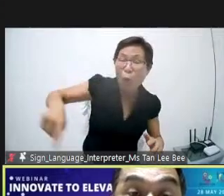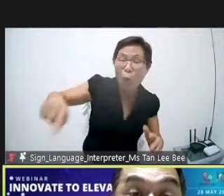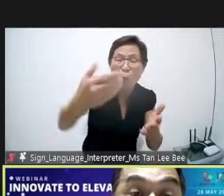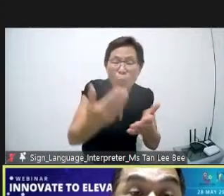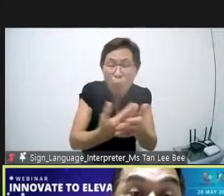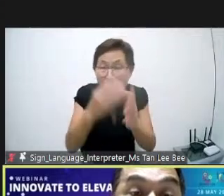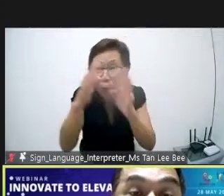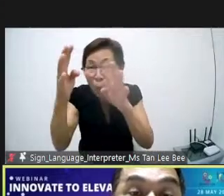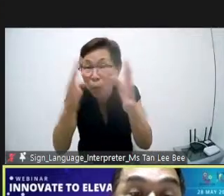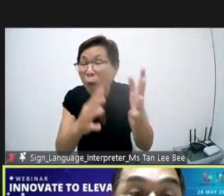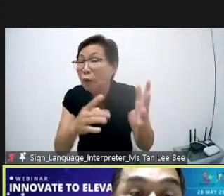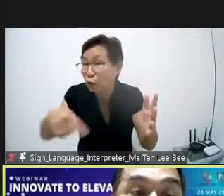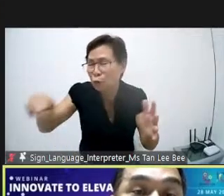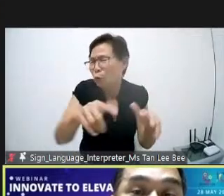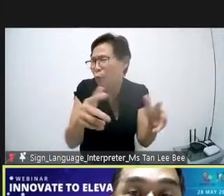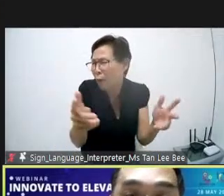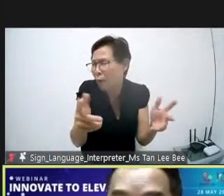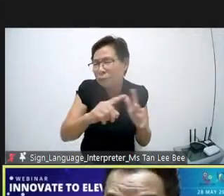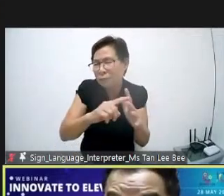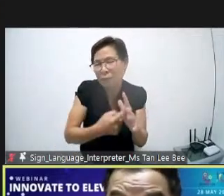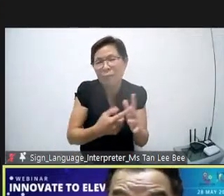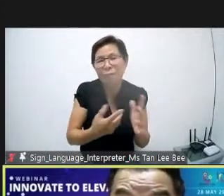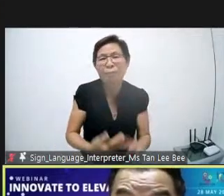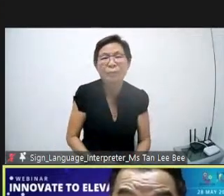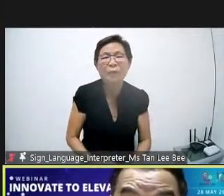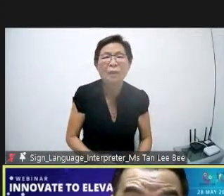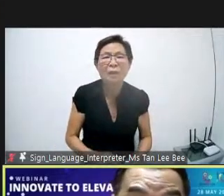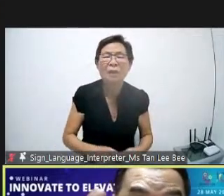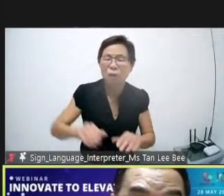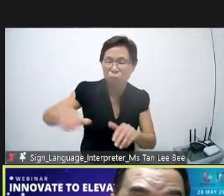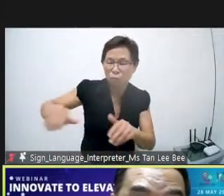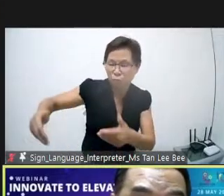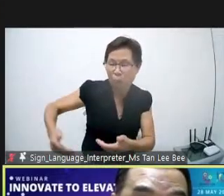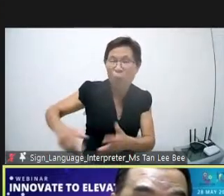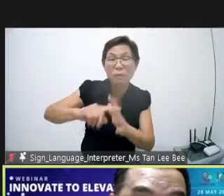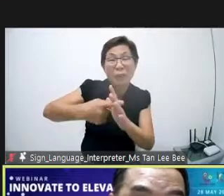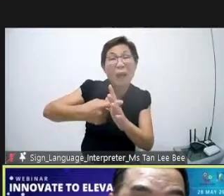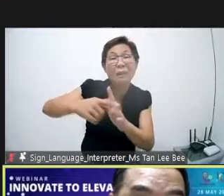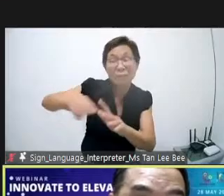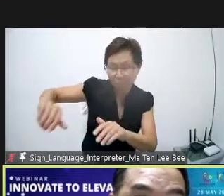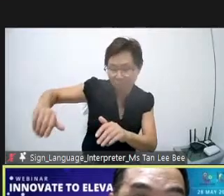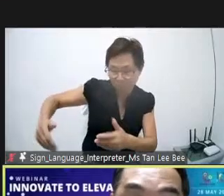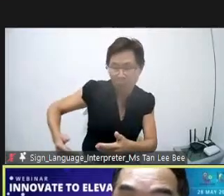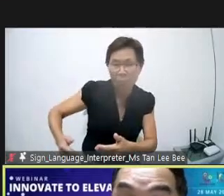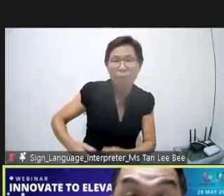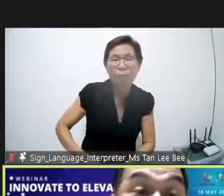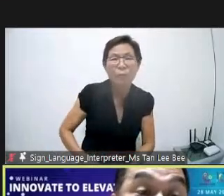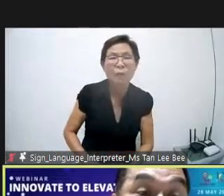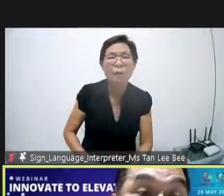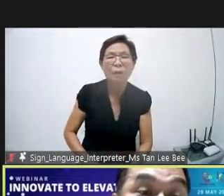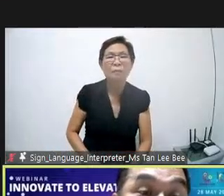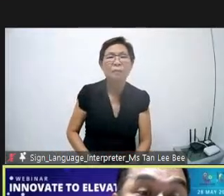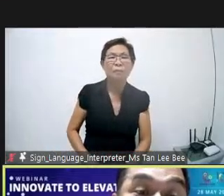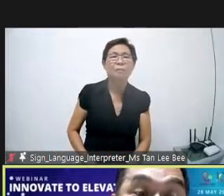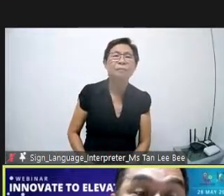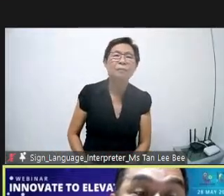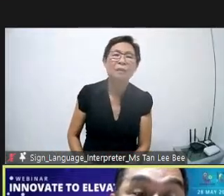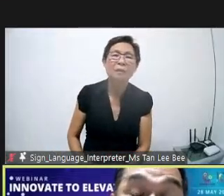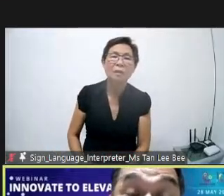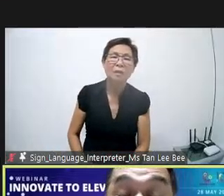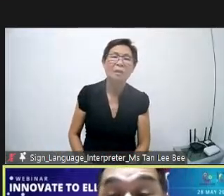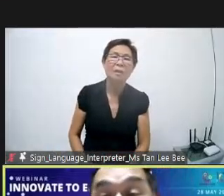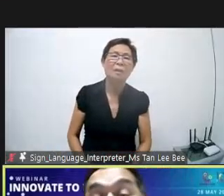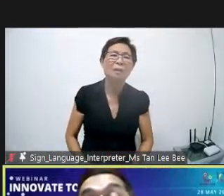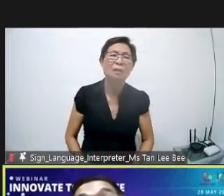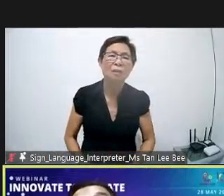journey. Okay, just brief introduction. This all not the content for today. Introduction. What